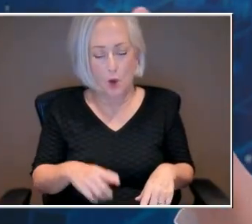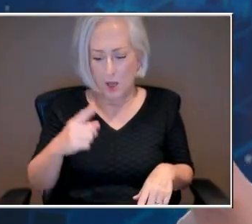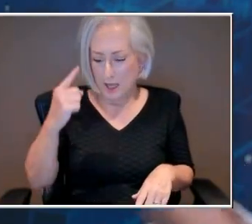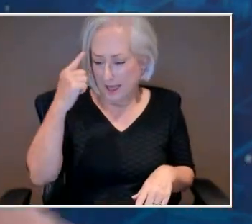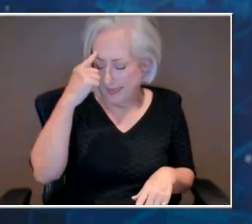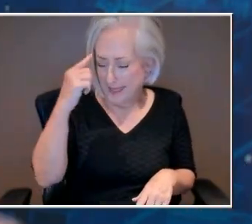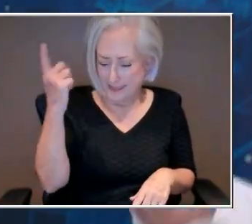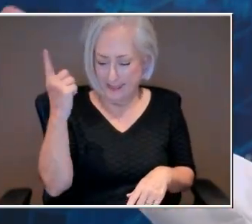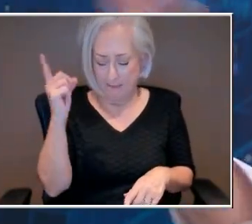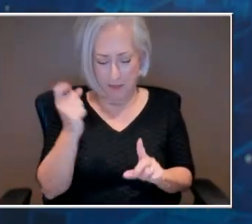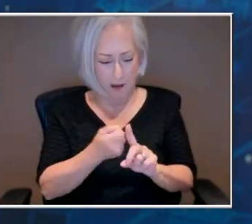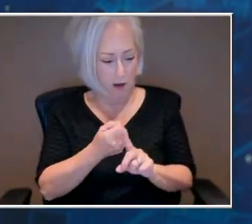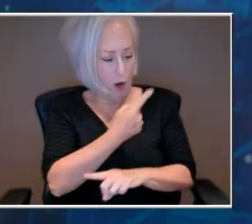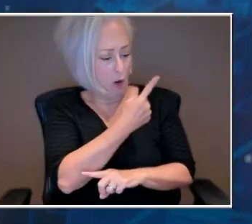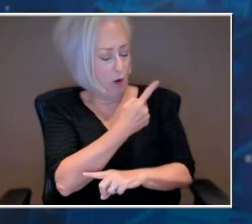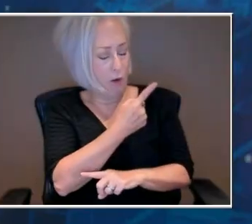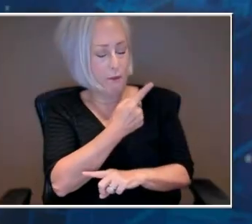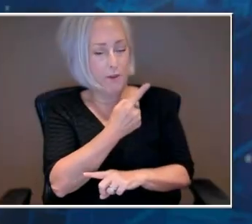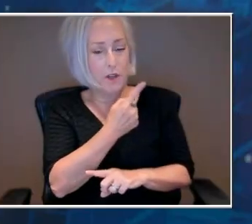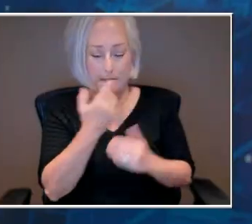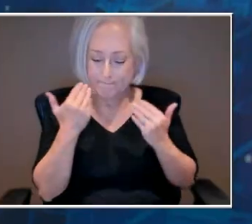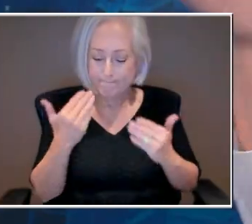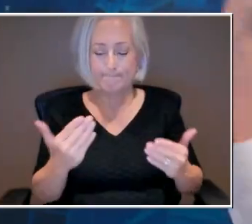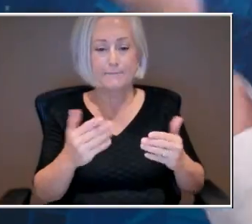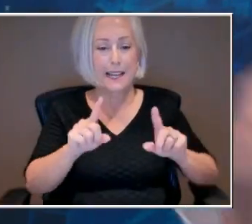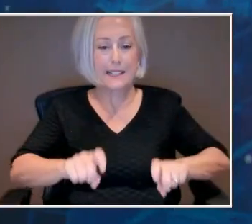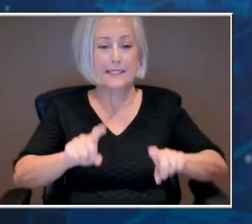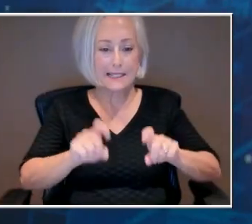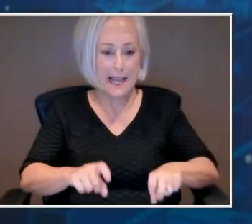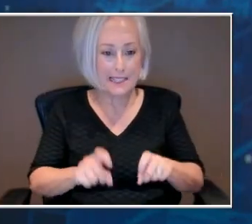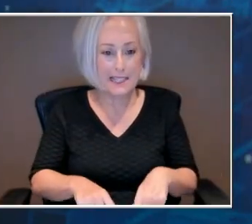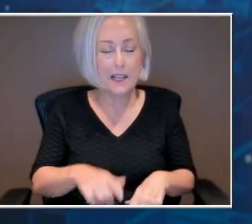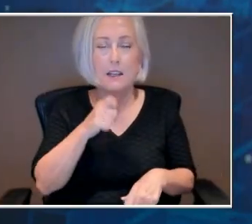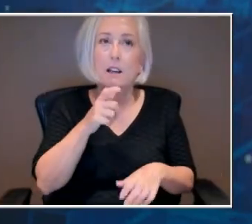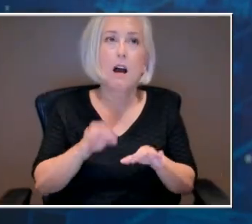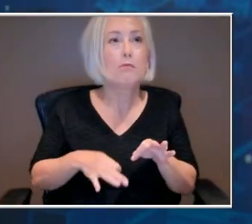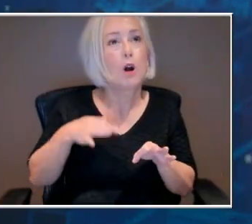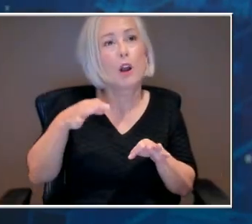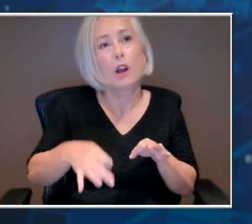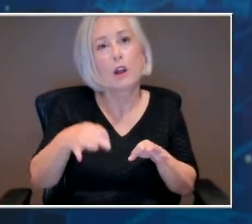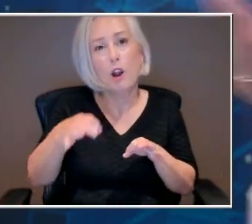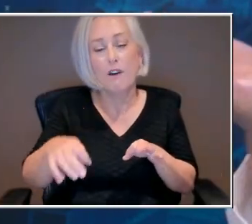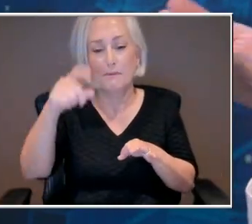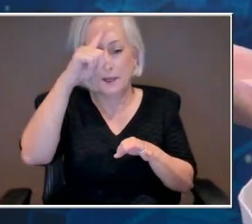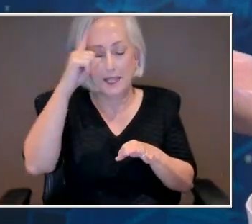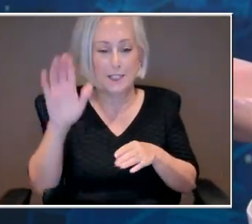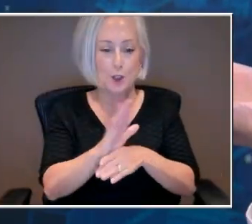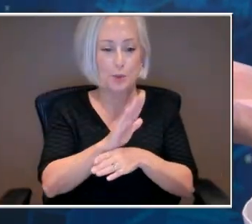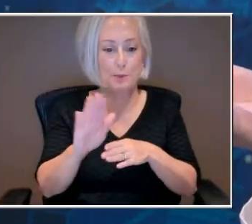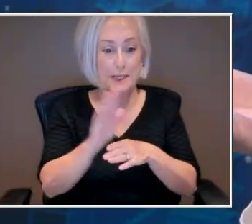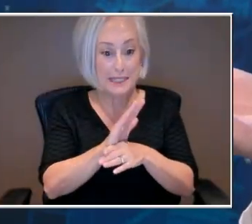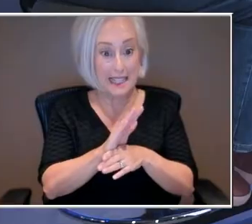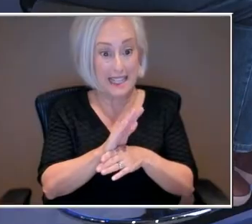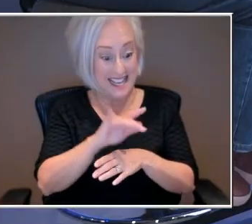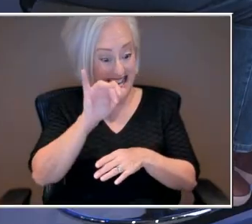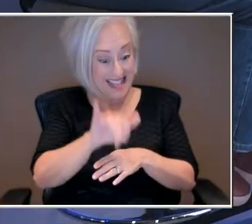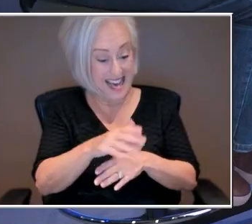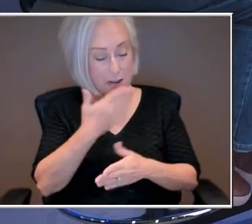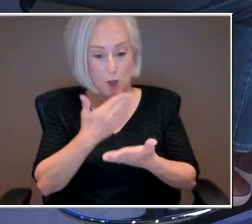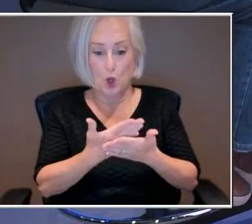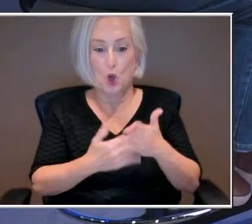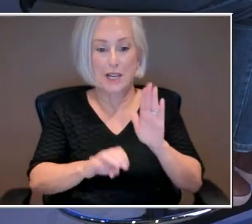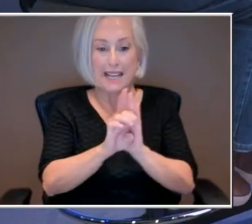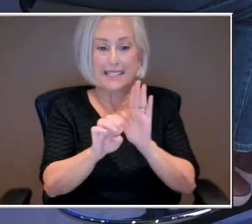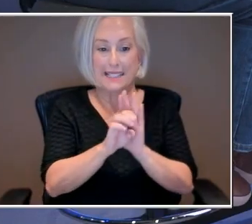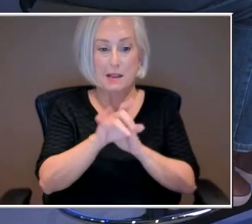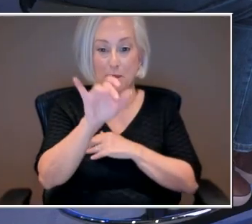and doing the screening, not putting it off for a year or two because you got other things to do. I mean, this is really the example of that, right? So people